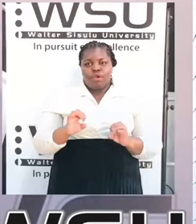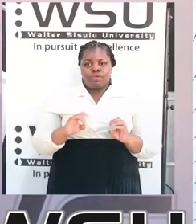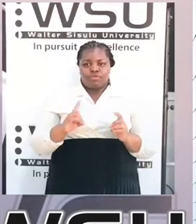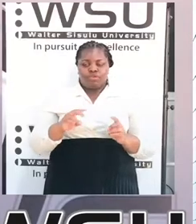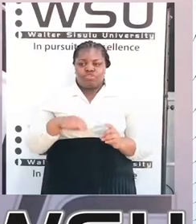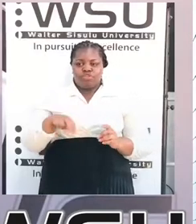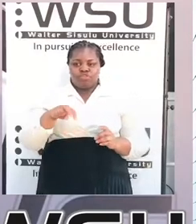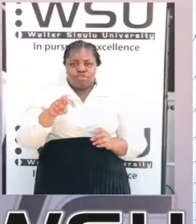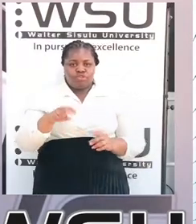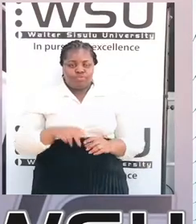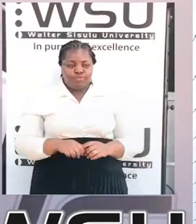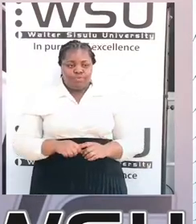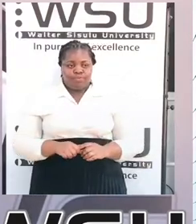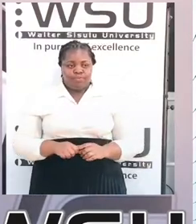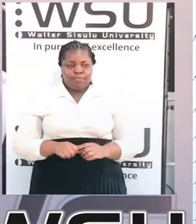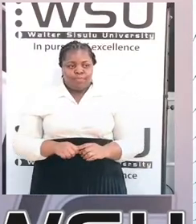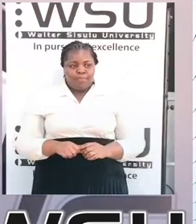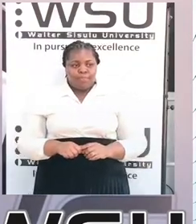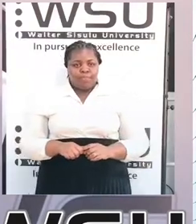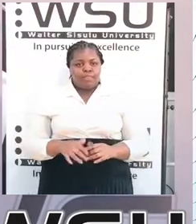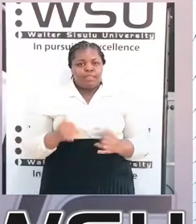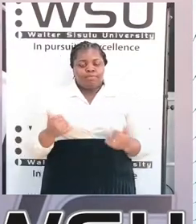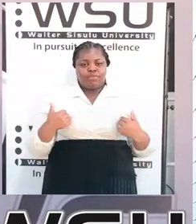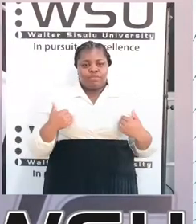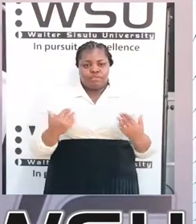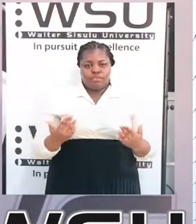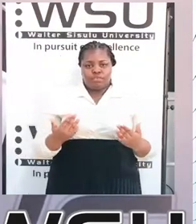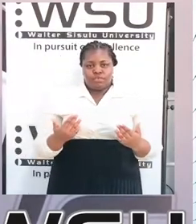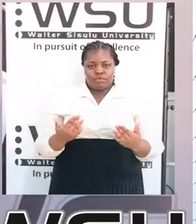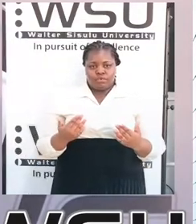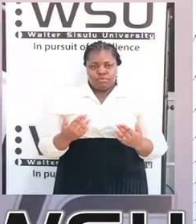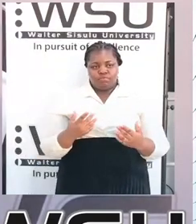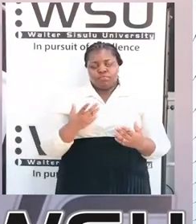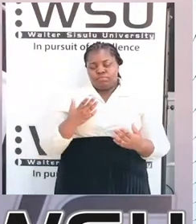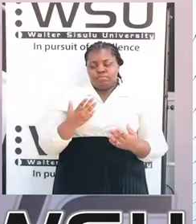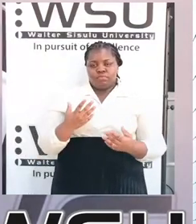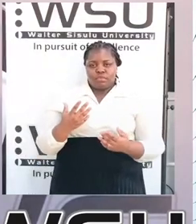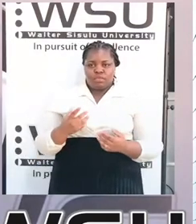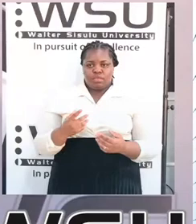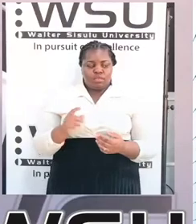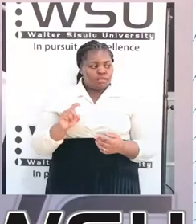educational journey thus far. Let's start with a common one, a comma.